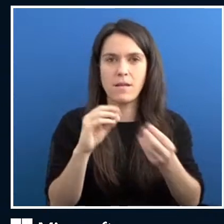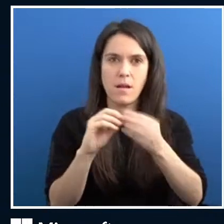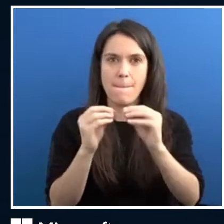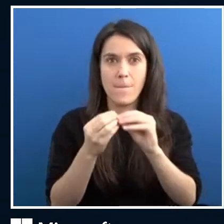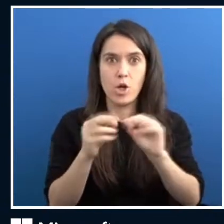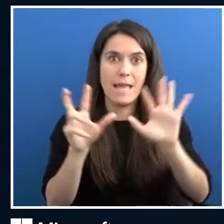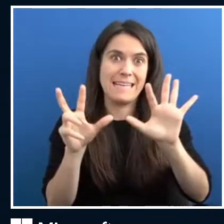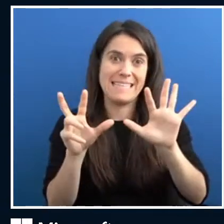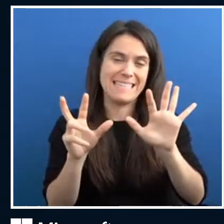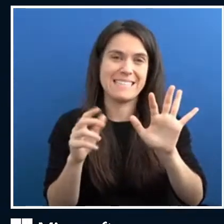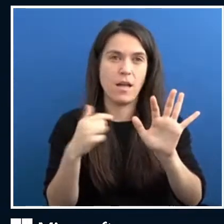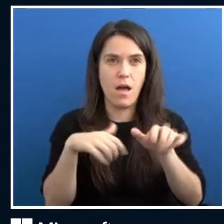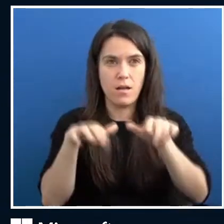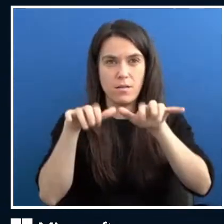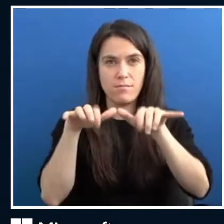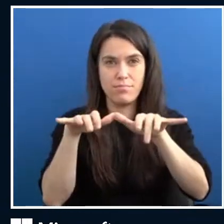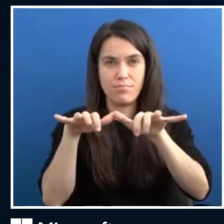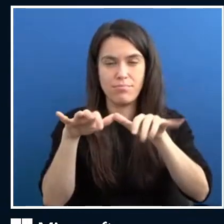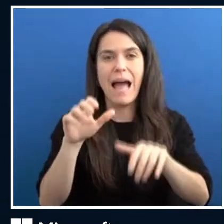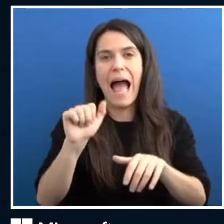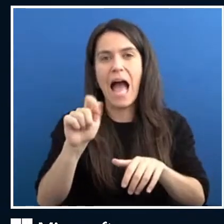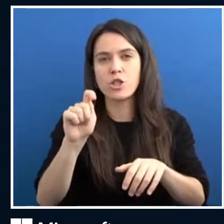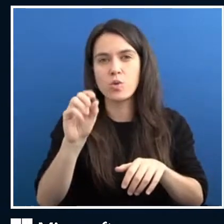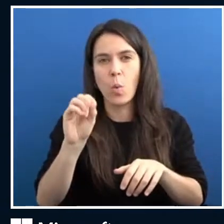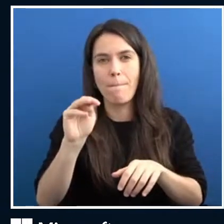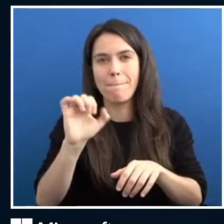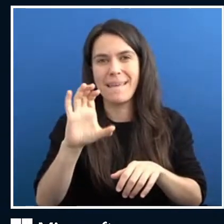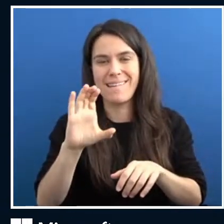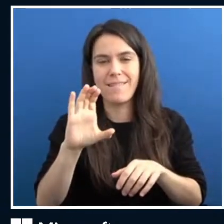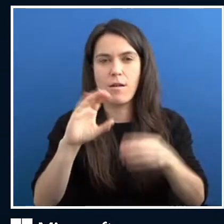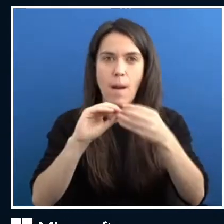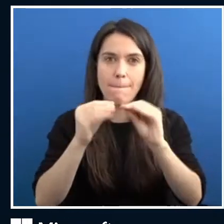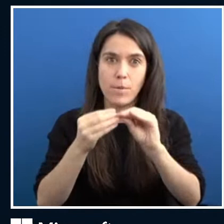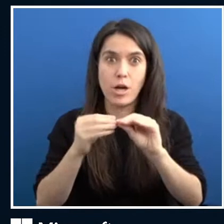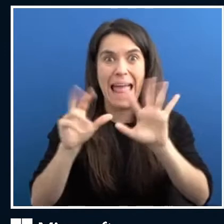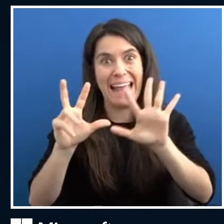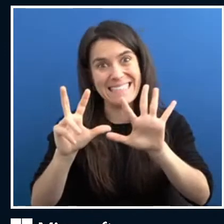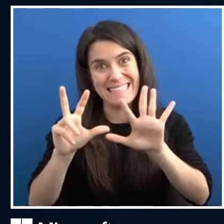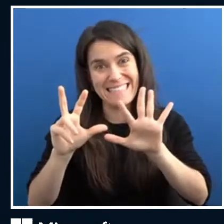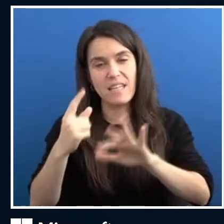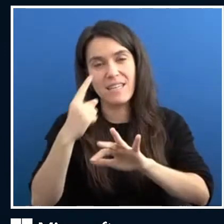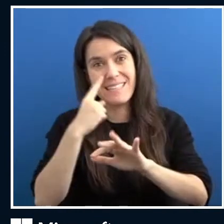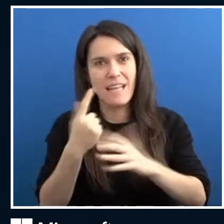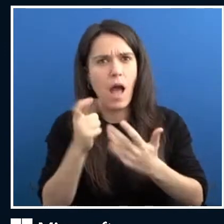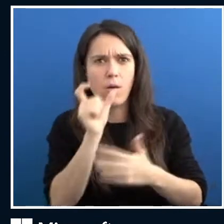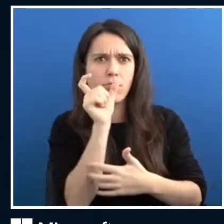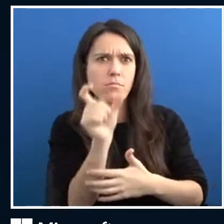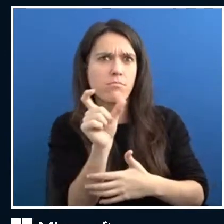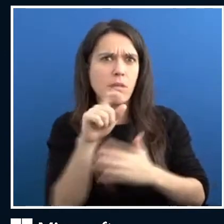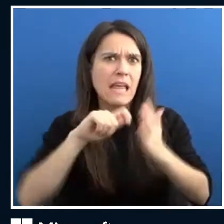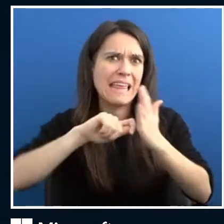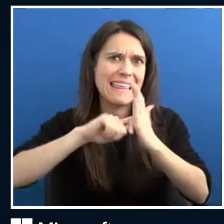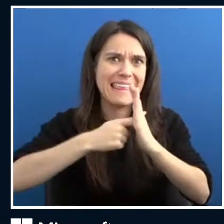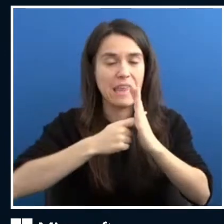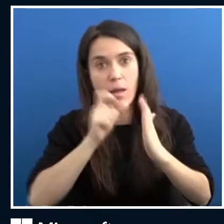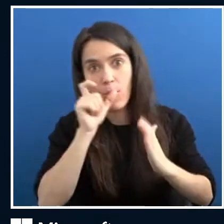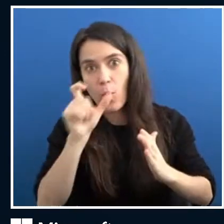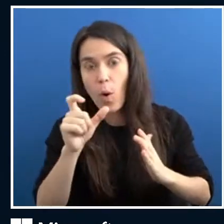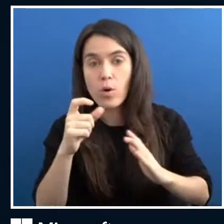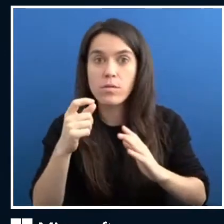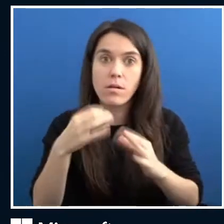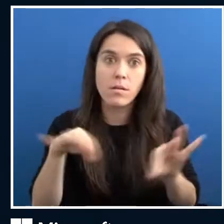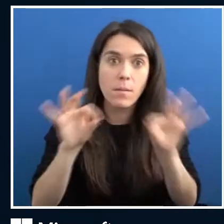oxygen, atomic number, and 8. So how do I know if this is a word is a keyword or not? And if it's a keyword, I need to store